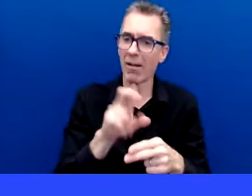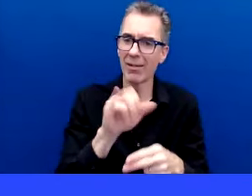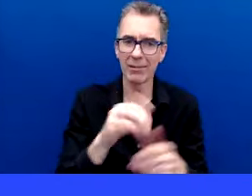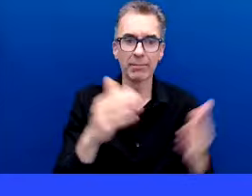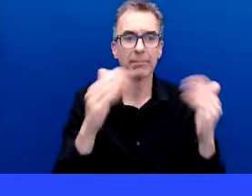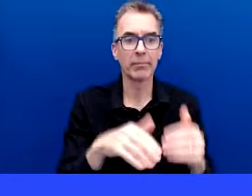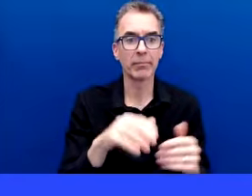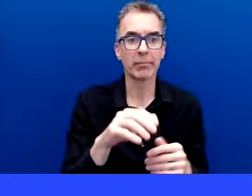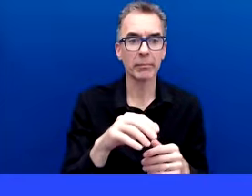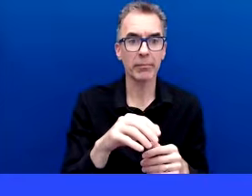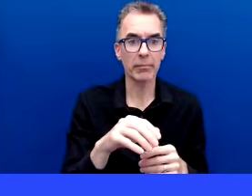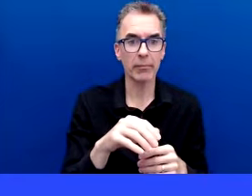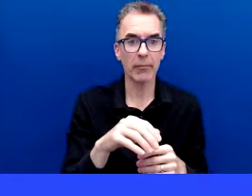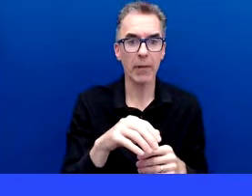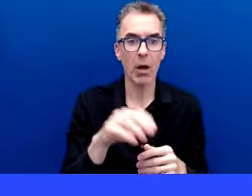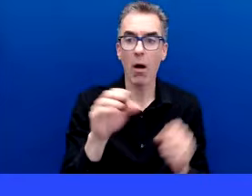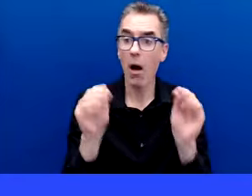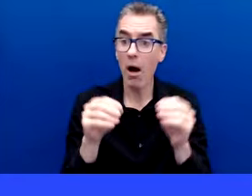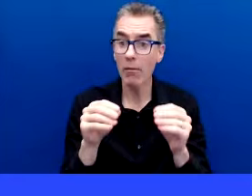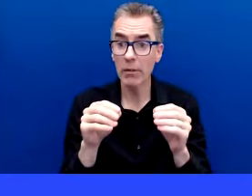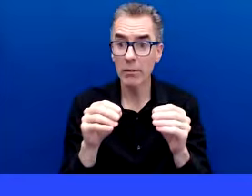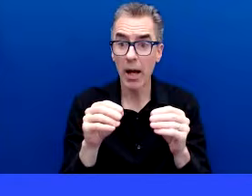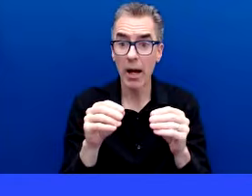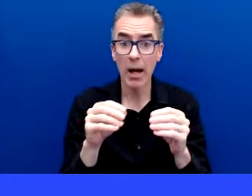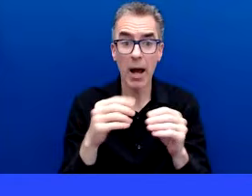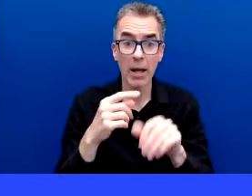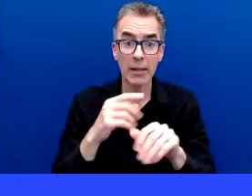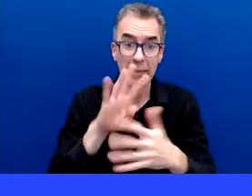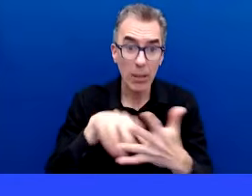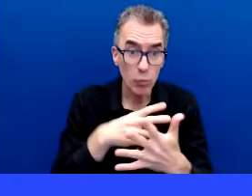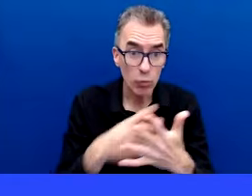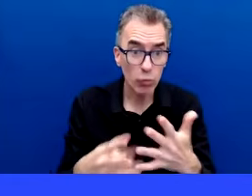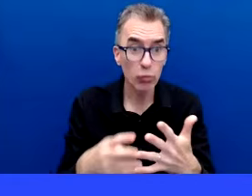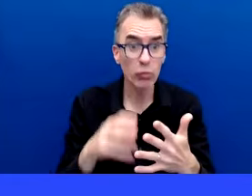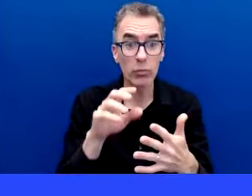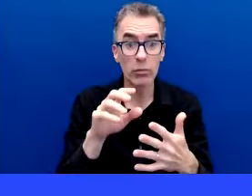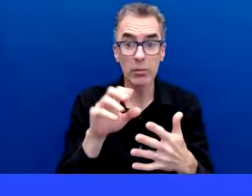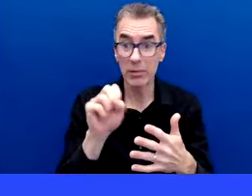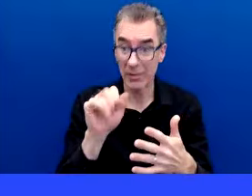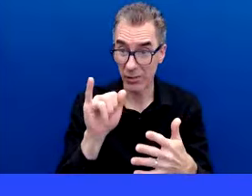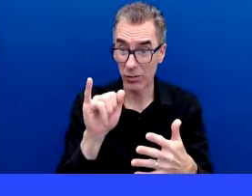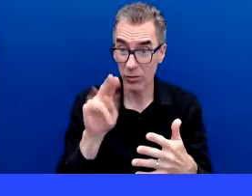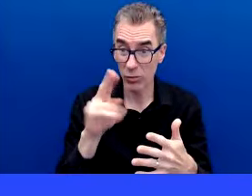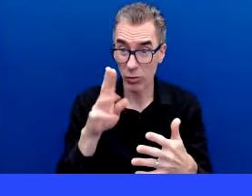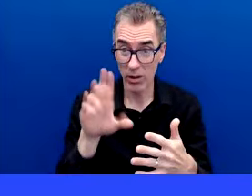hours, content-focused announcements. Again, we're wanting to make sure that we